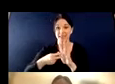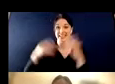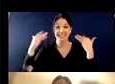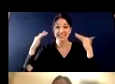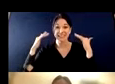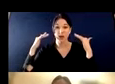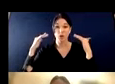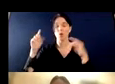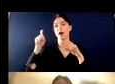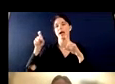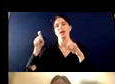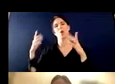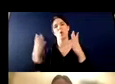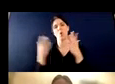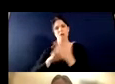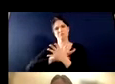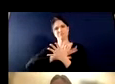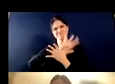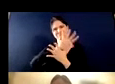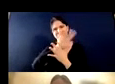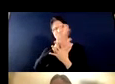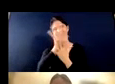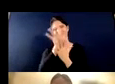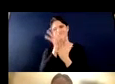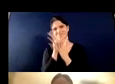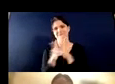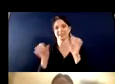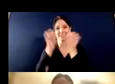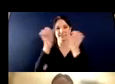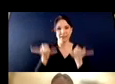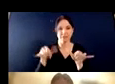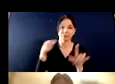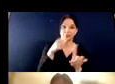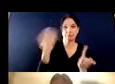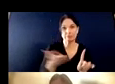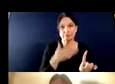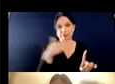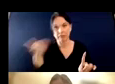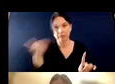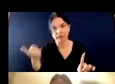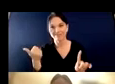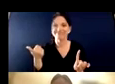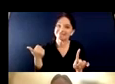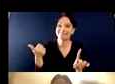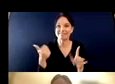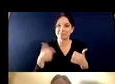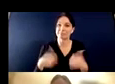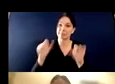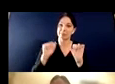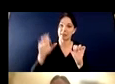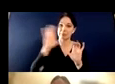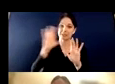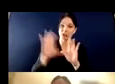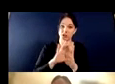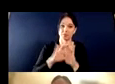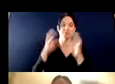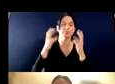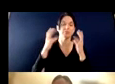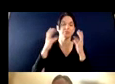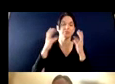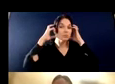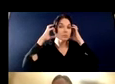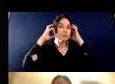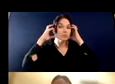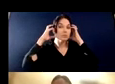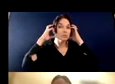entire hearing system. So this is my little best attempt at a headphone graphic. The headphone is placed on their outer